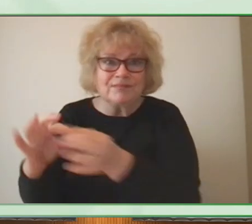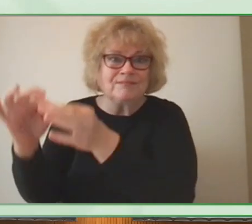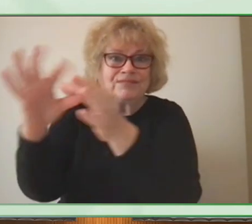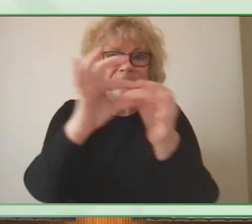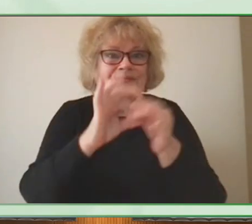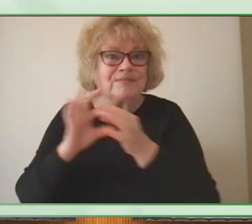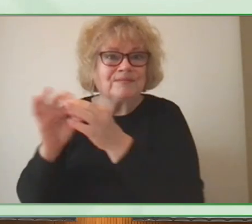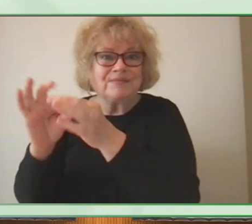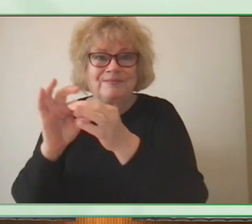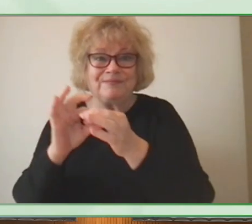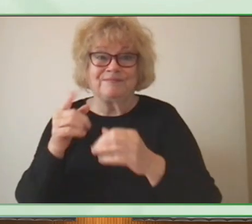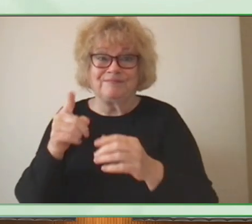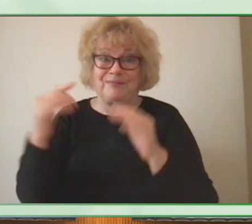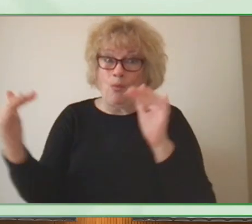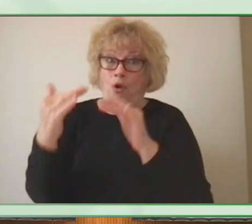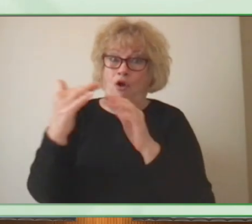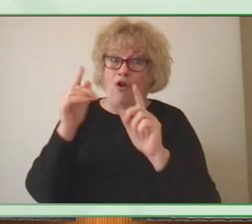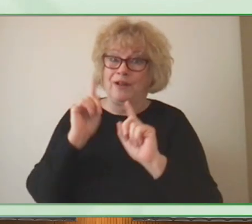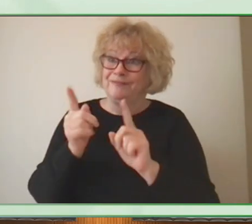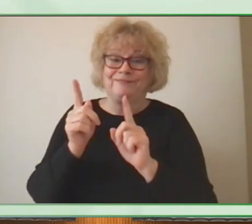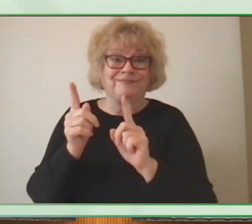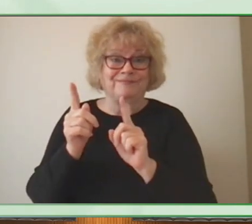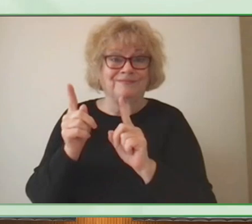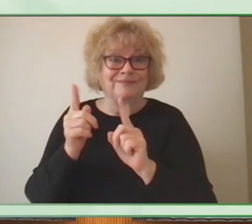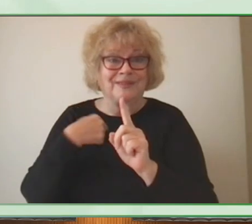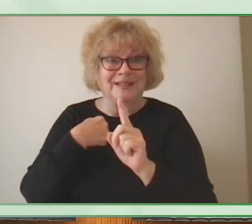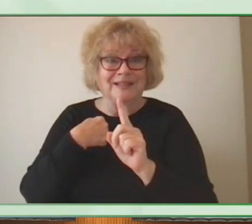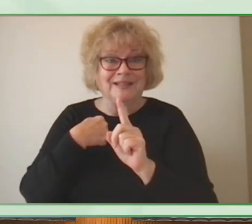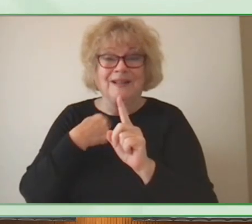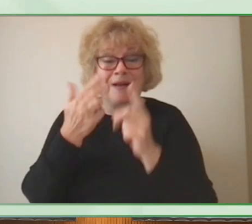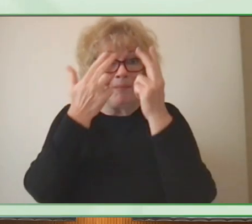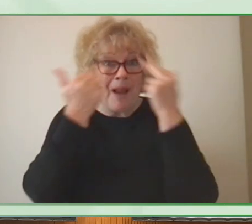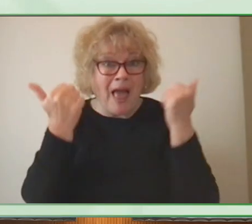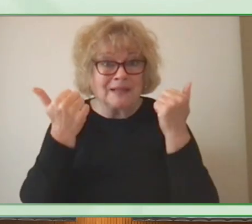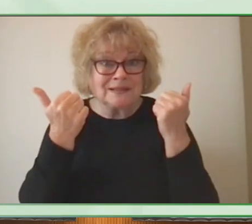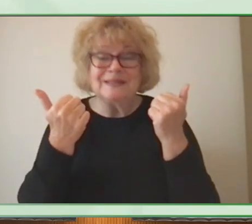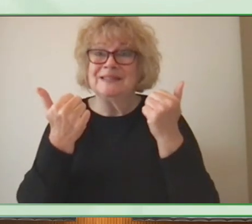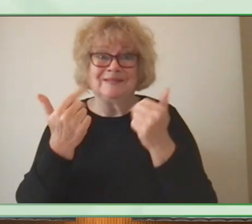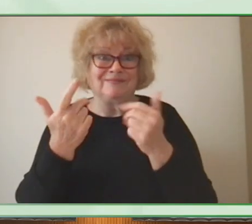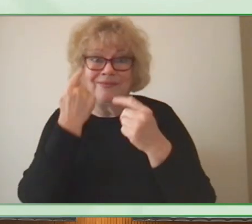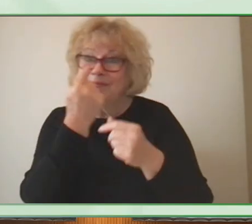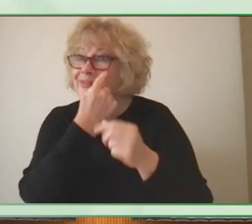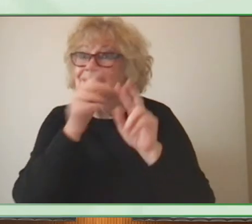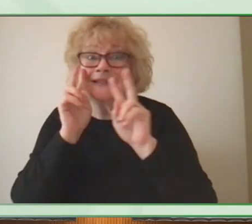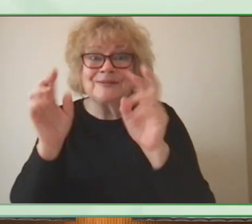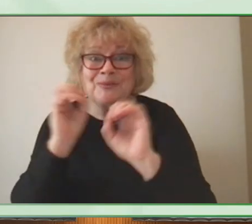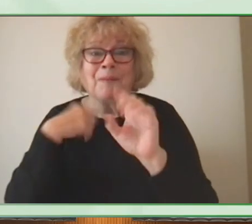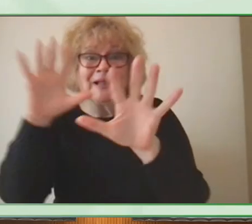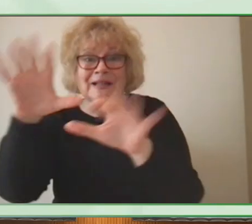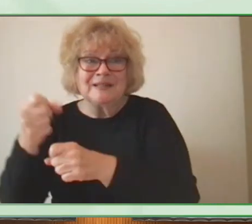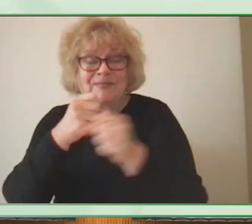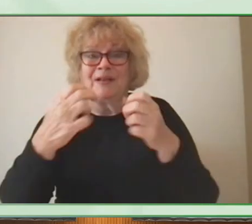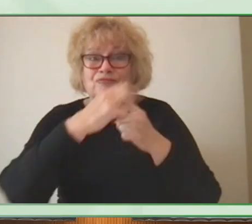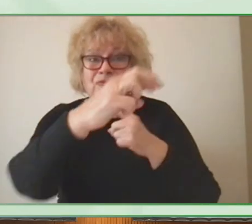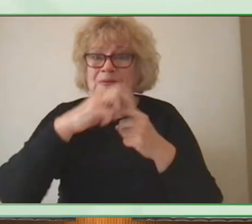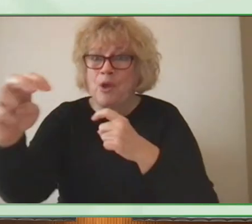to provide psychosocial support or support of mental health for deaf people, because it's possible to